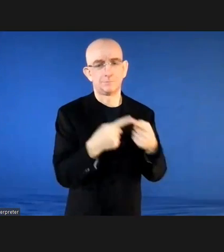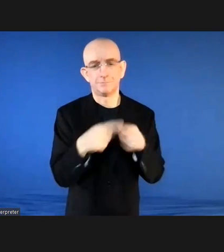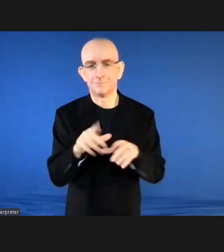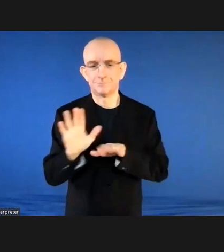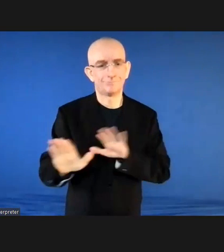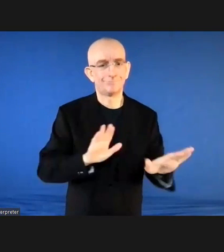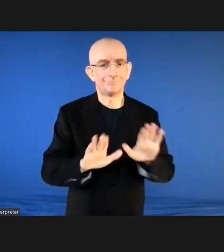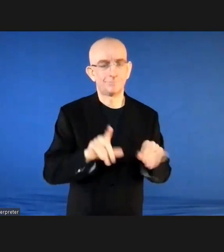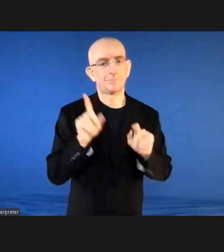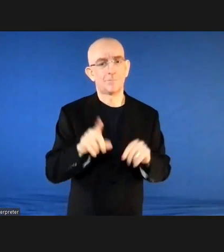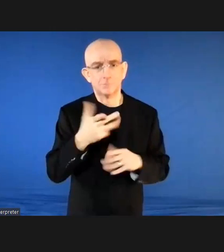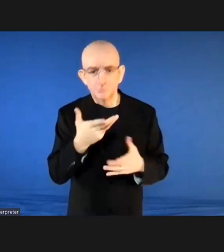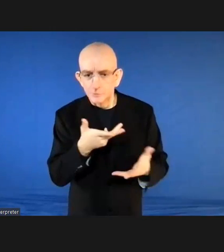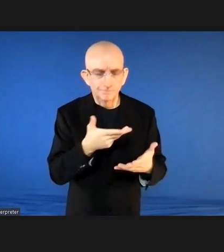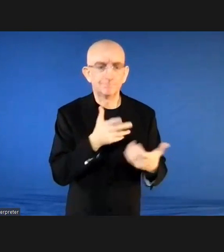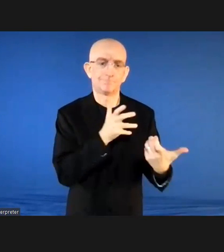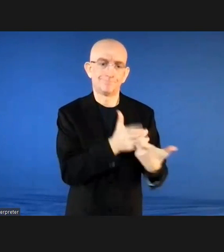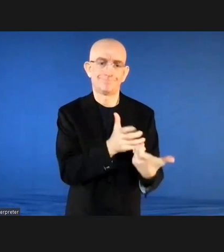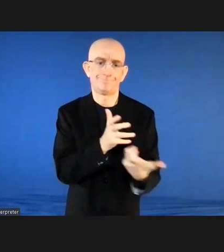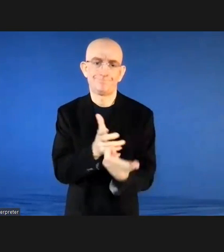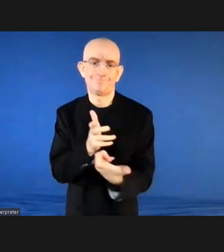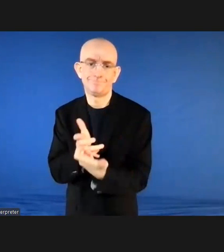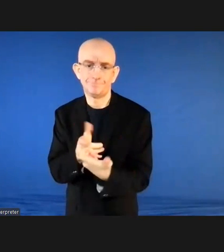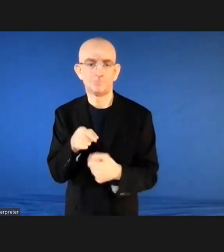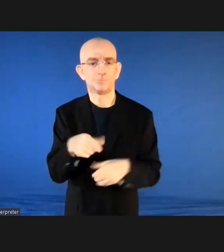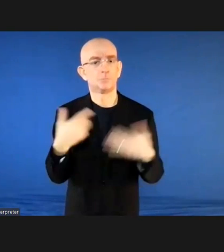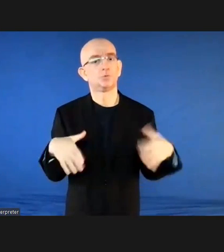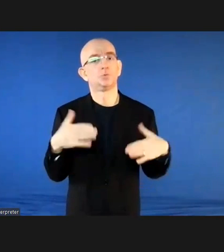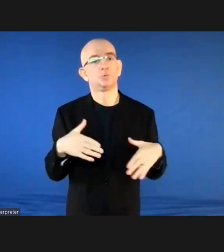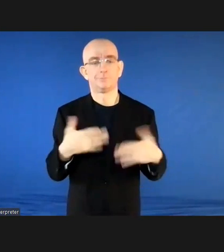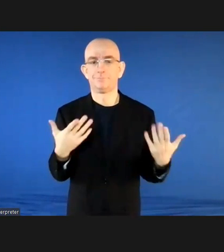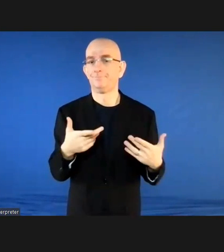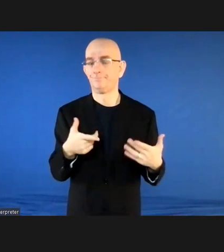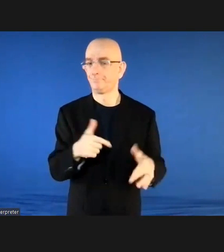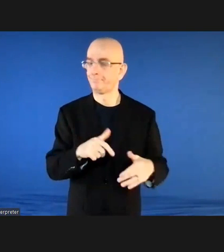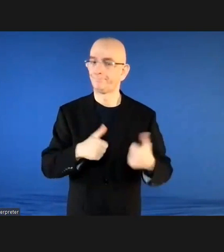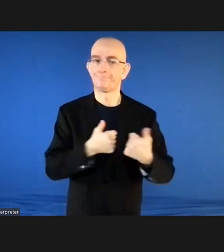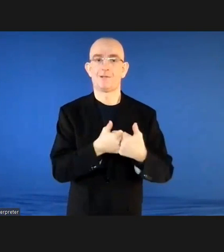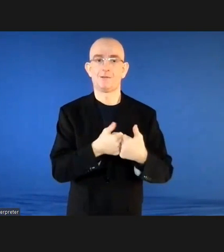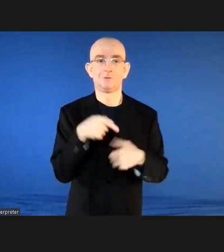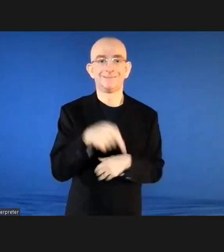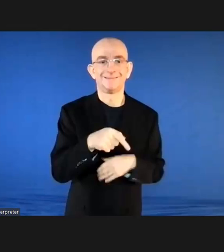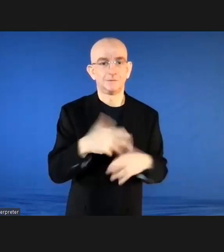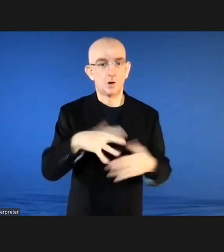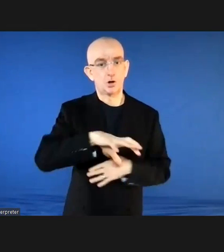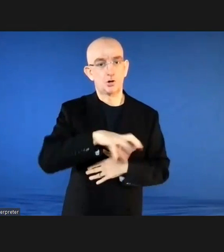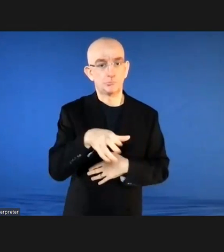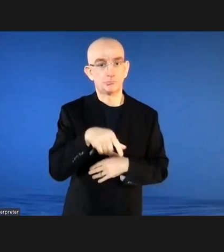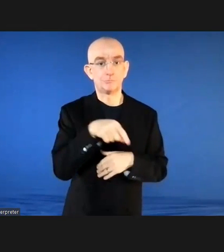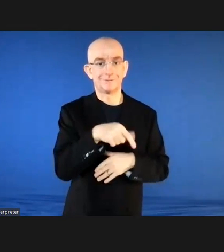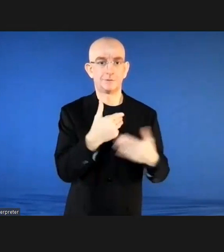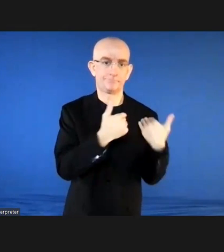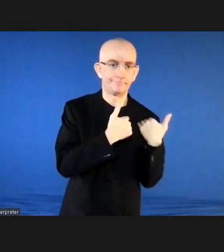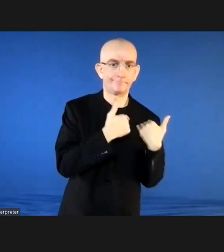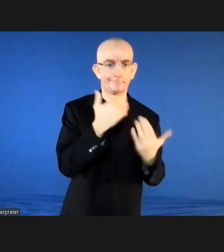challenging lesson is that country governments need to build their capacity. And we're trying to make